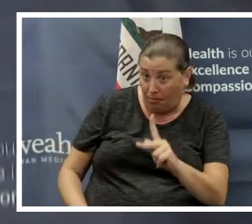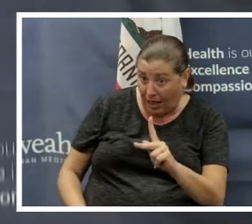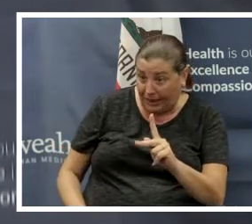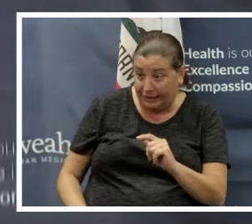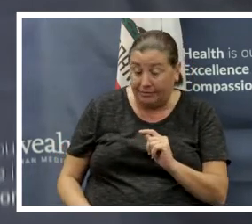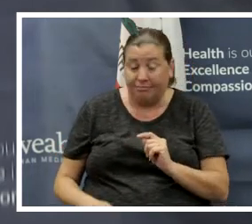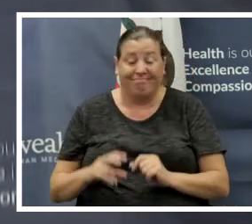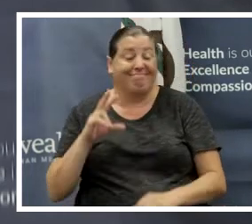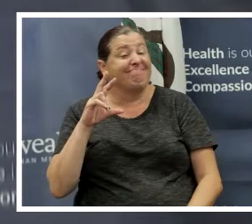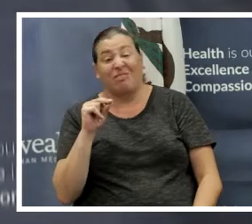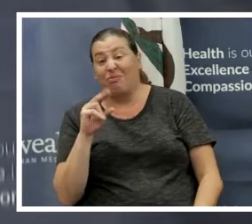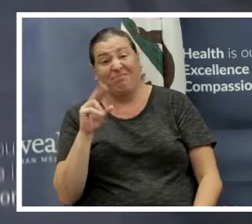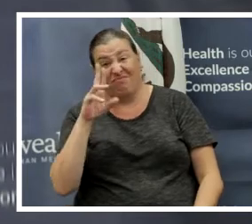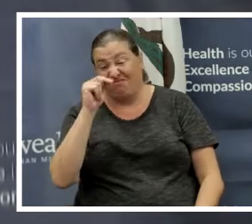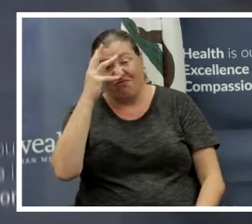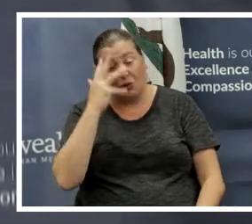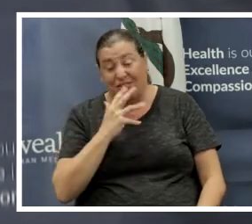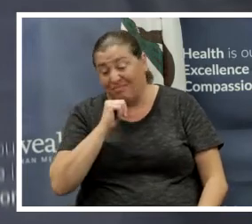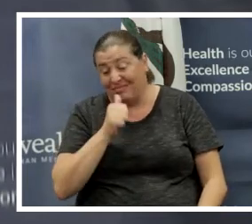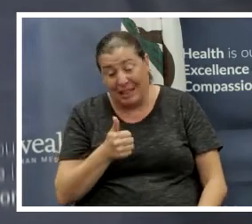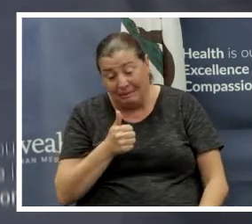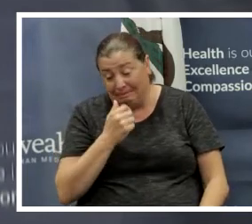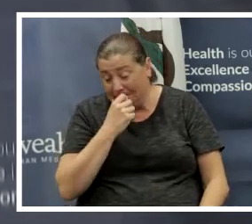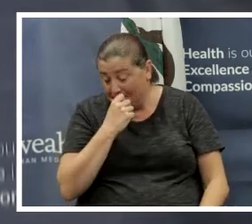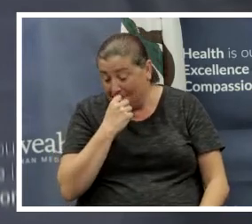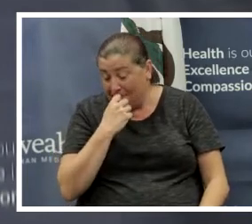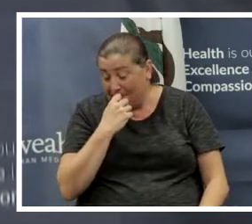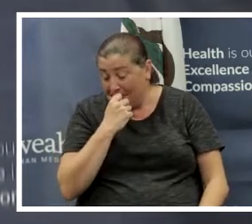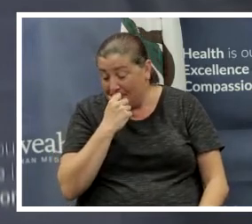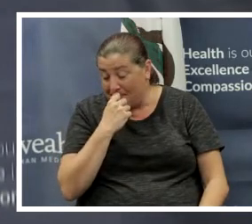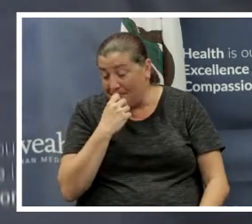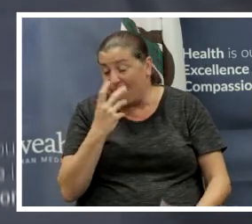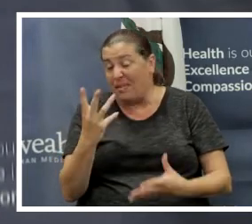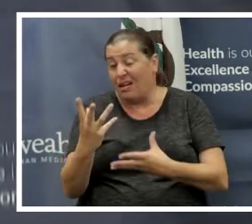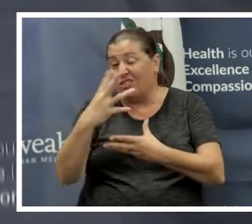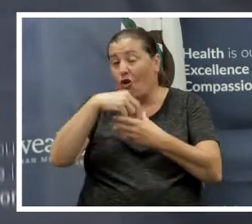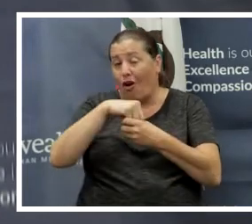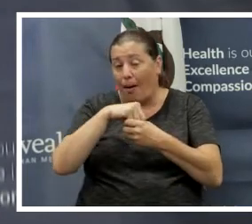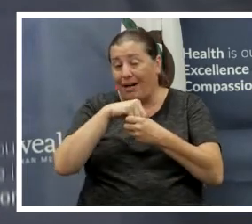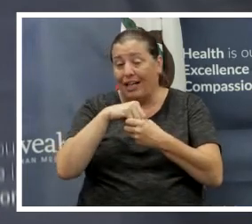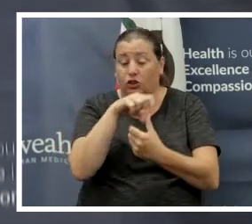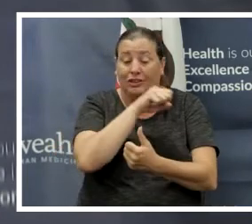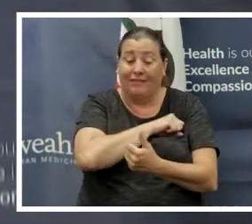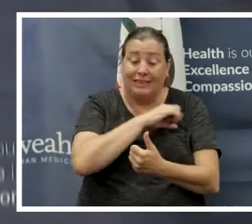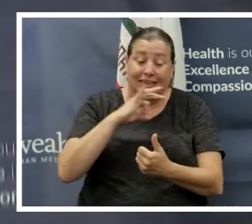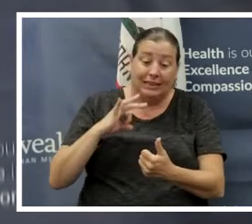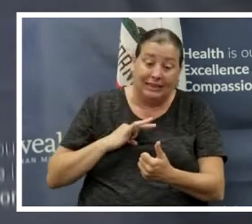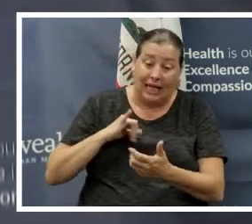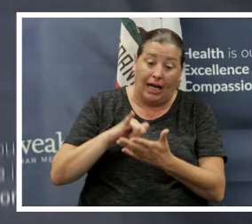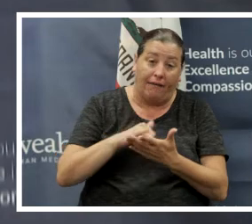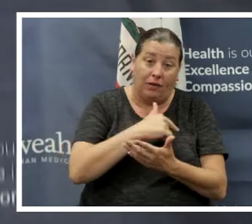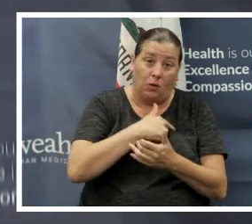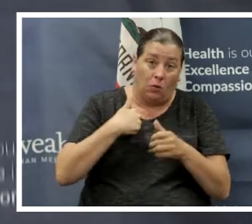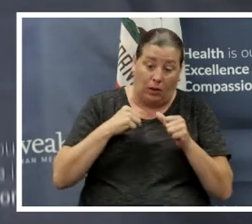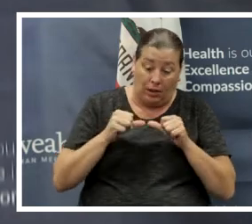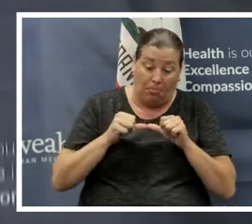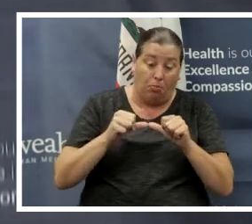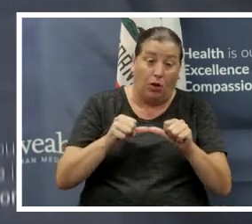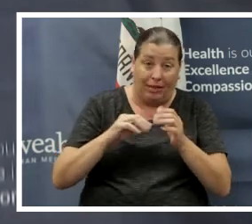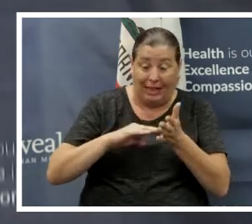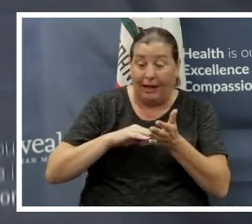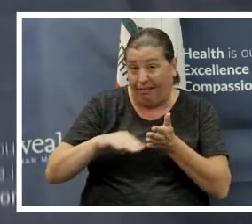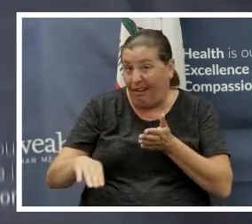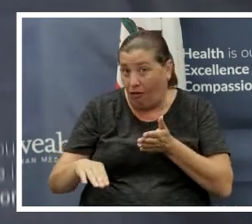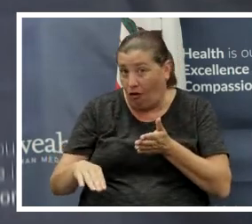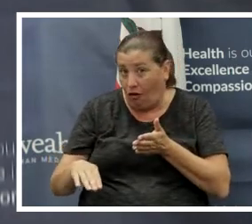No, unfortunately they're not. You know, a combination of staff that we permanently laid off, which